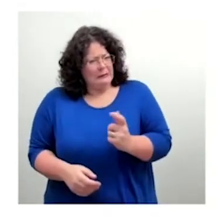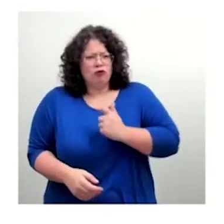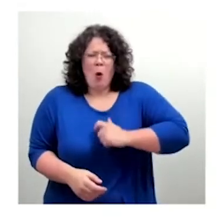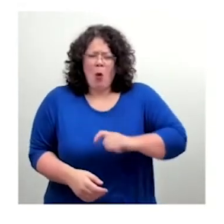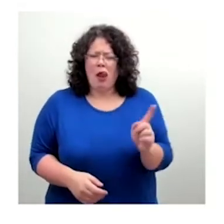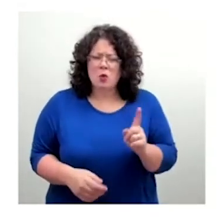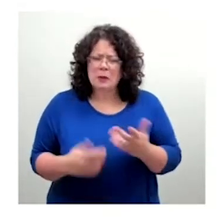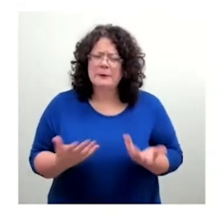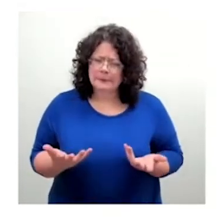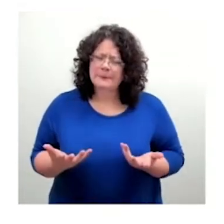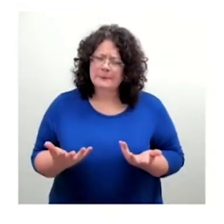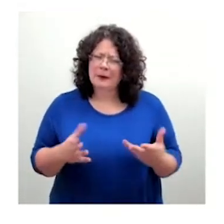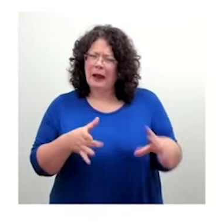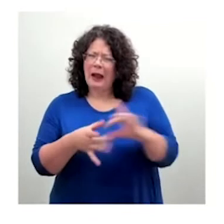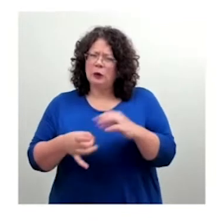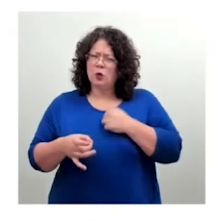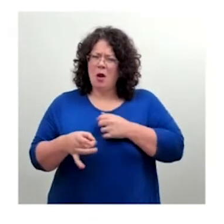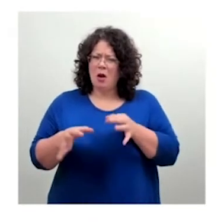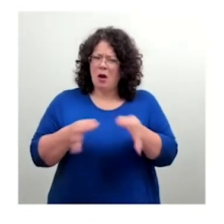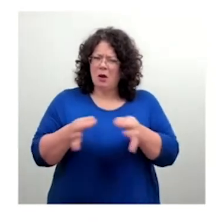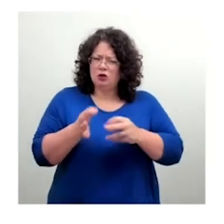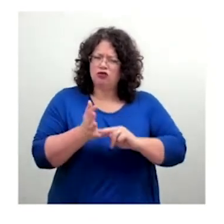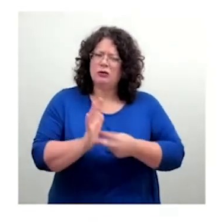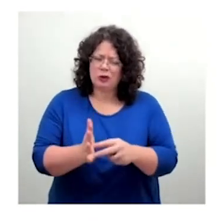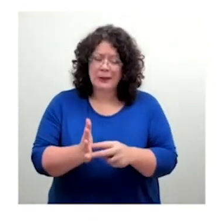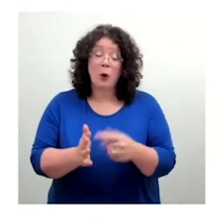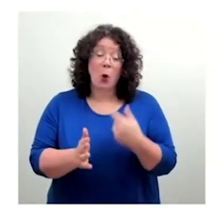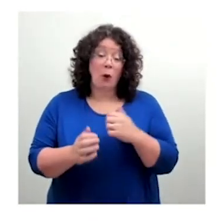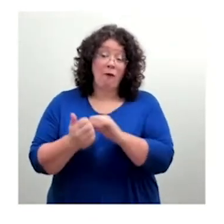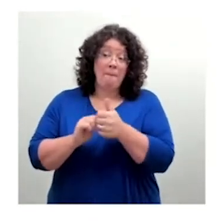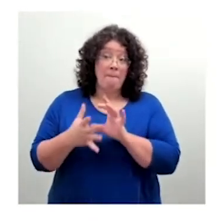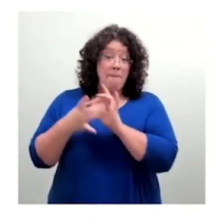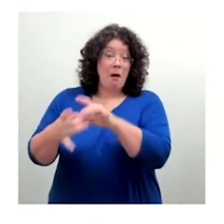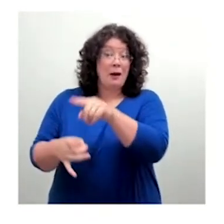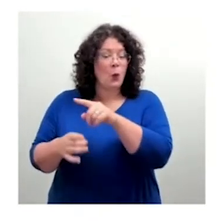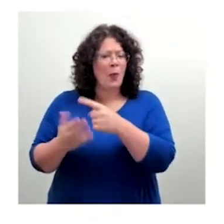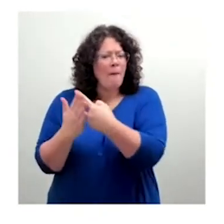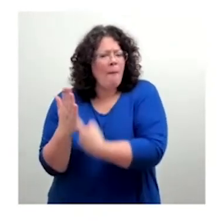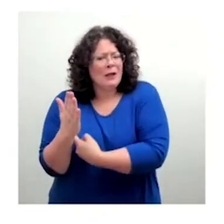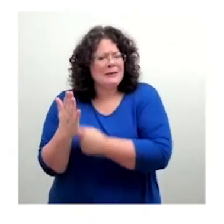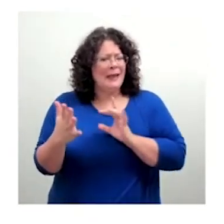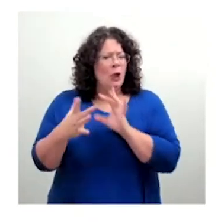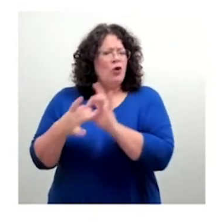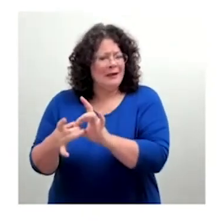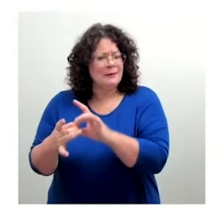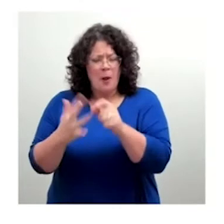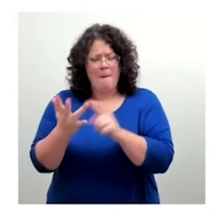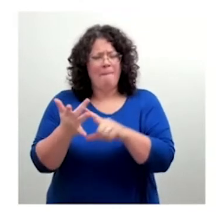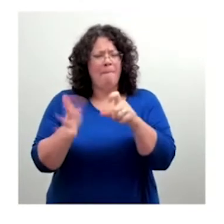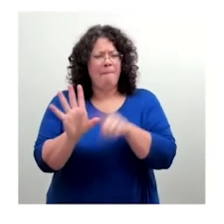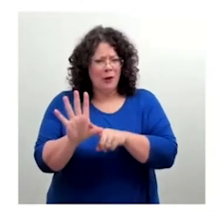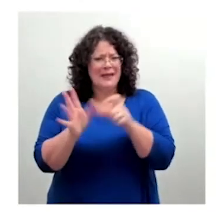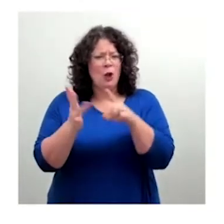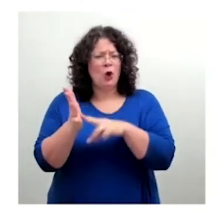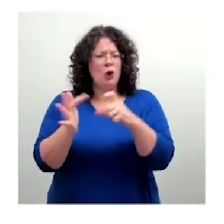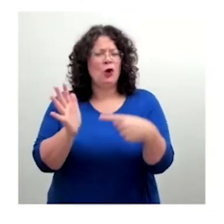heavily involved in this space since the summer, really, to try and understand what the problems are and the opportunities are in terms of tech for